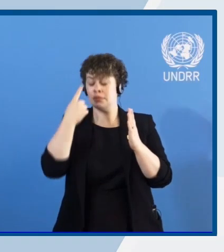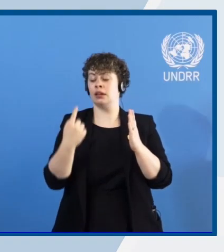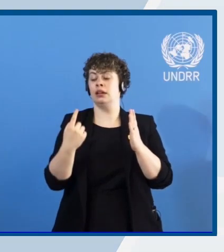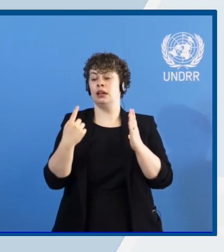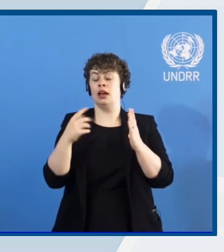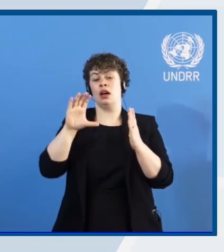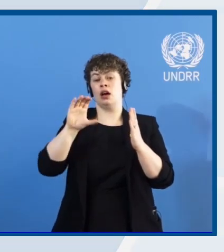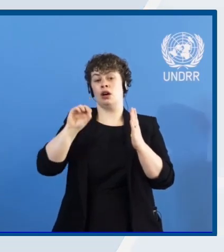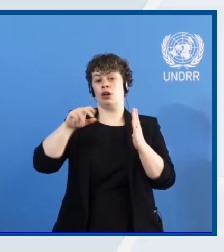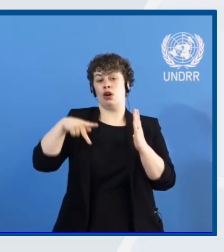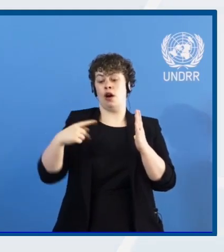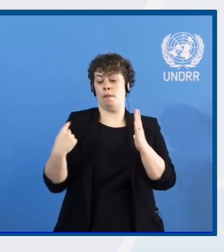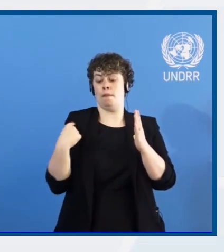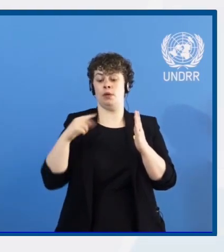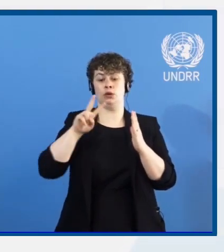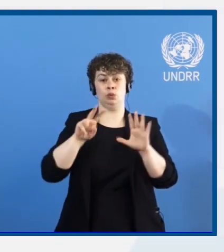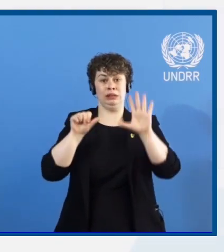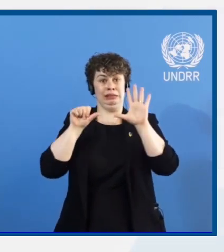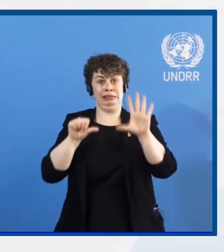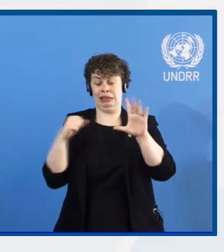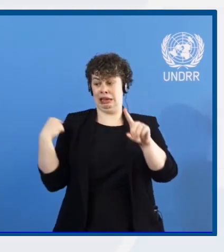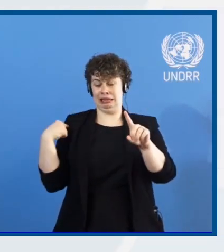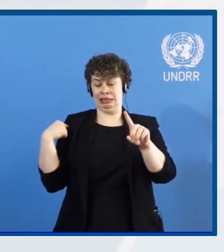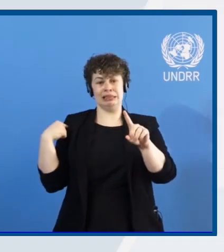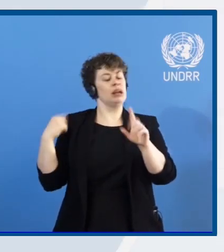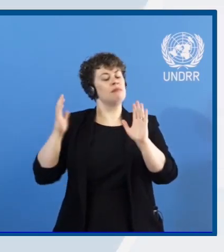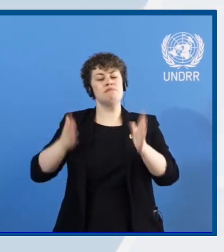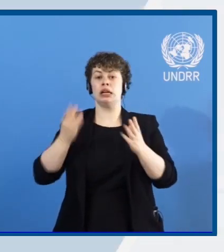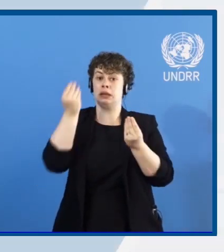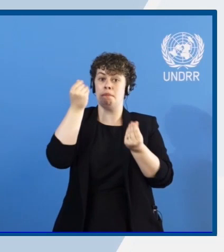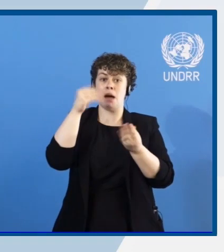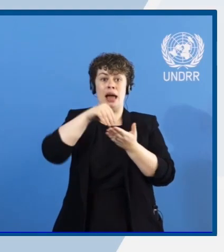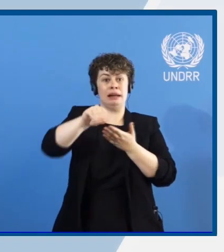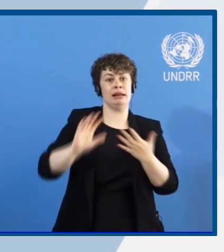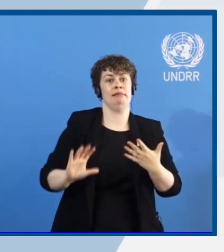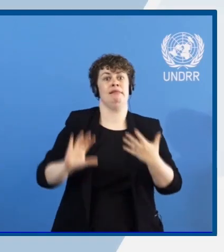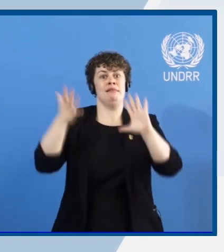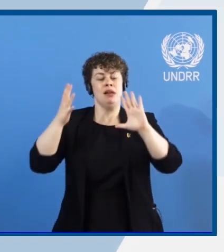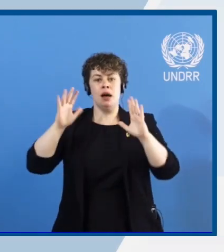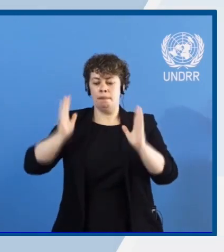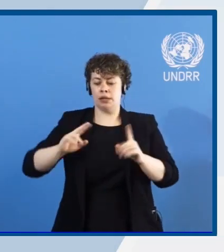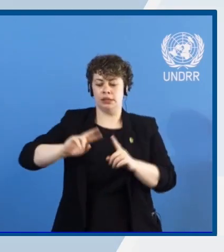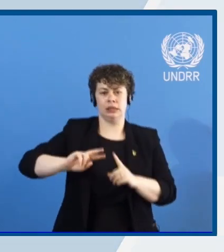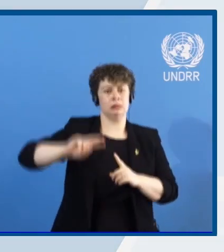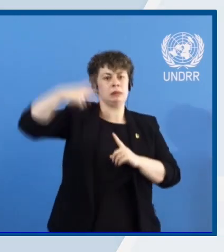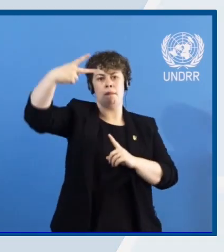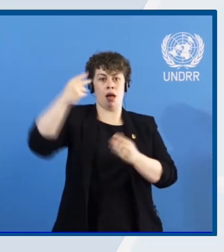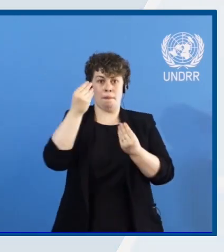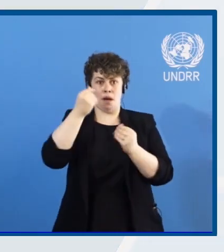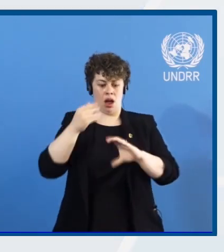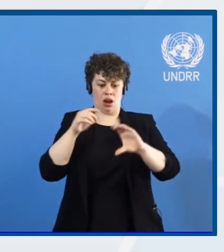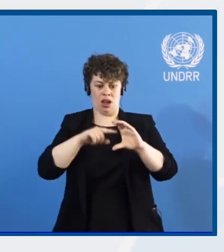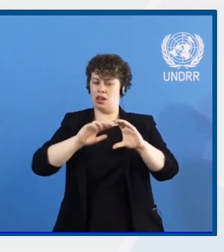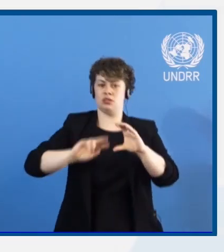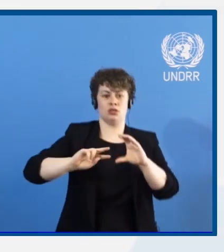double climate adaptation finance from 2019 by 2025. And